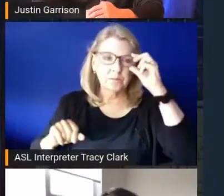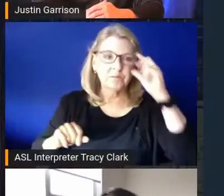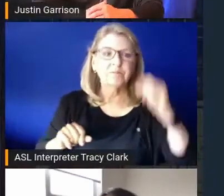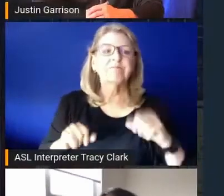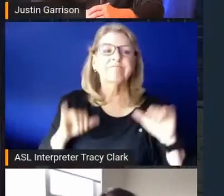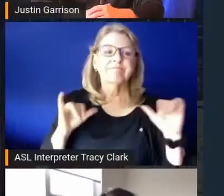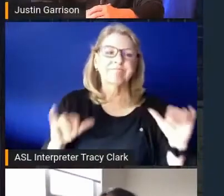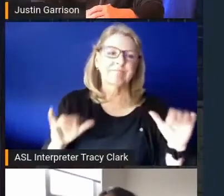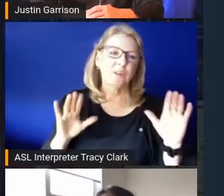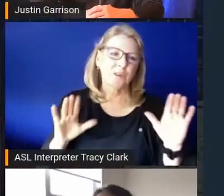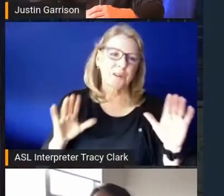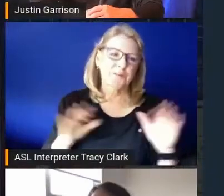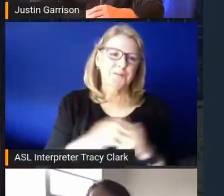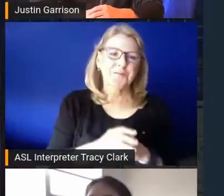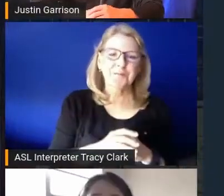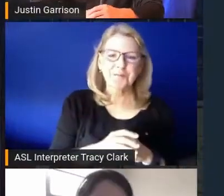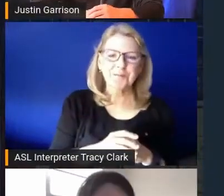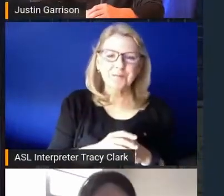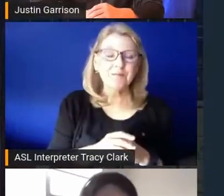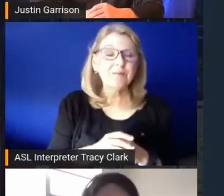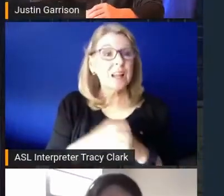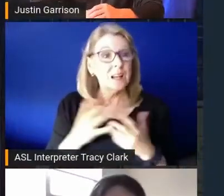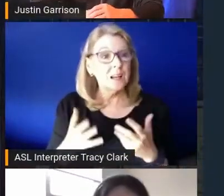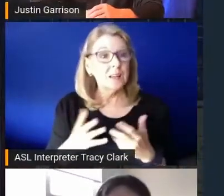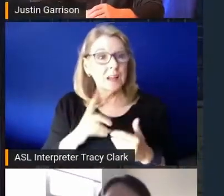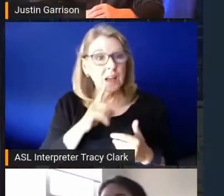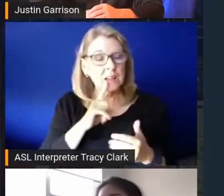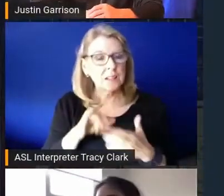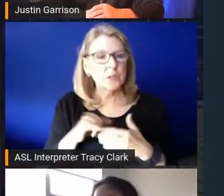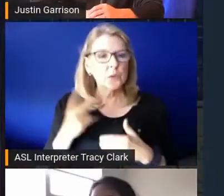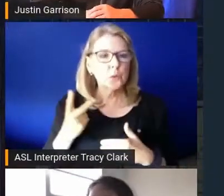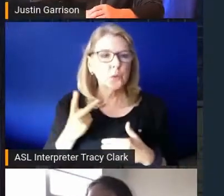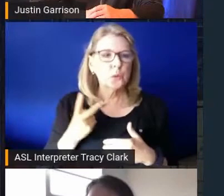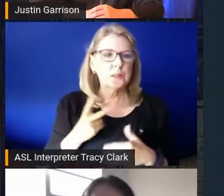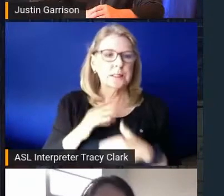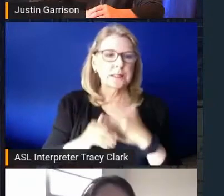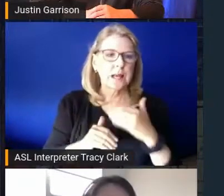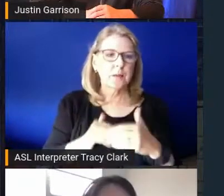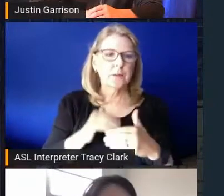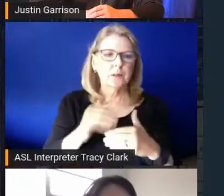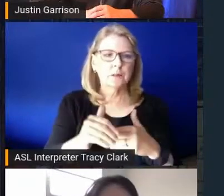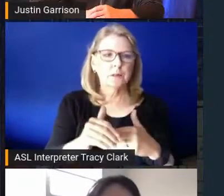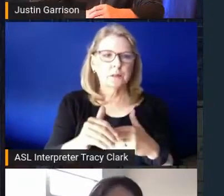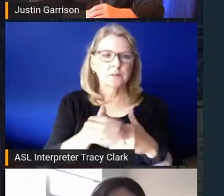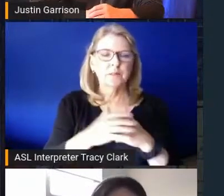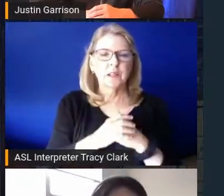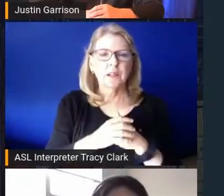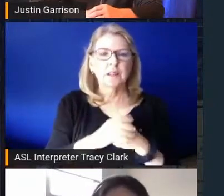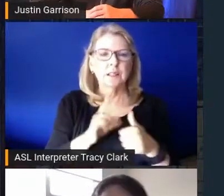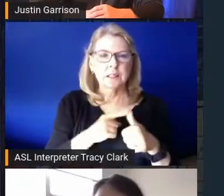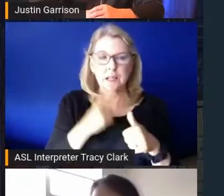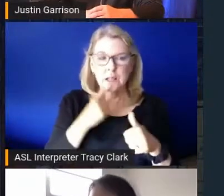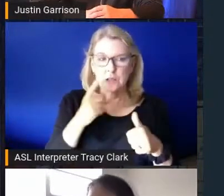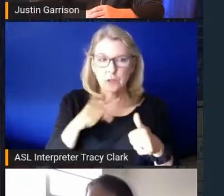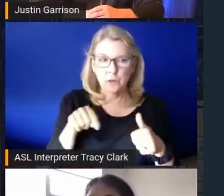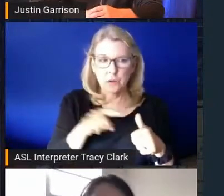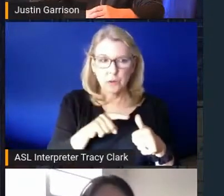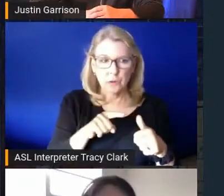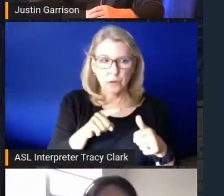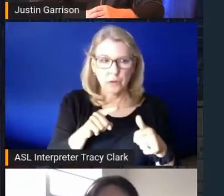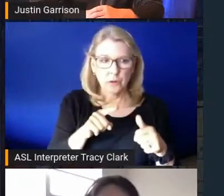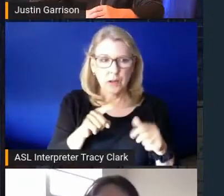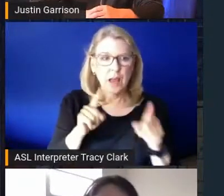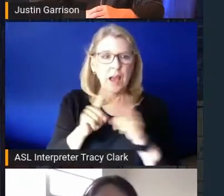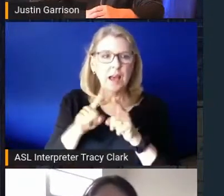Great. So it's actually a two-step process. Let's say, you as platform operator, the first